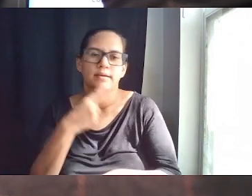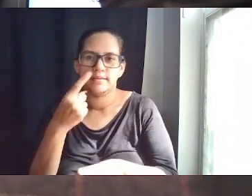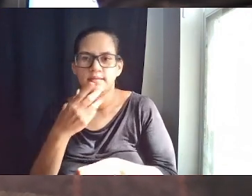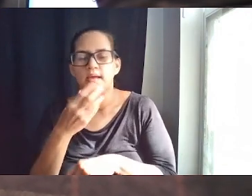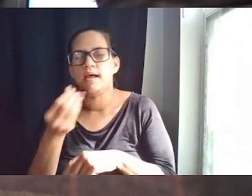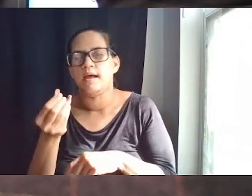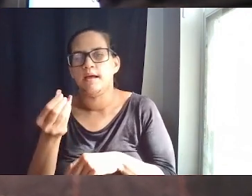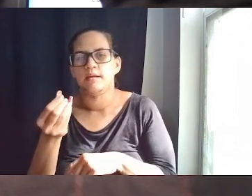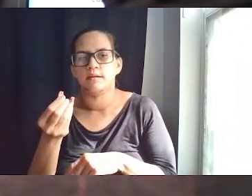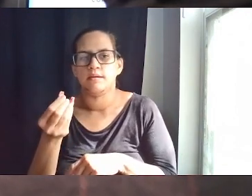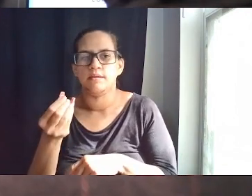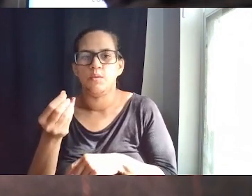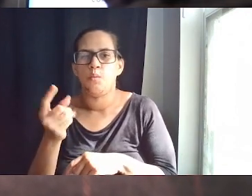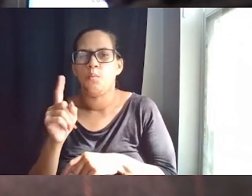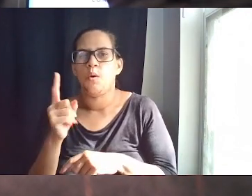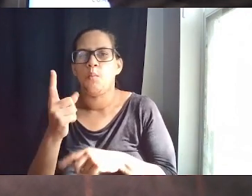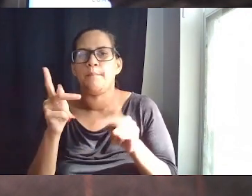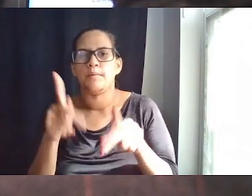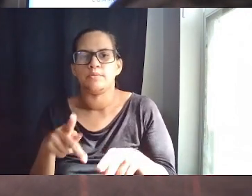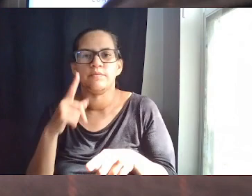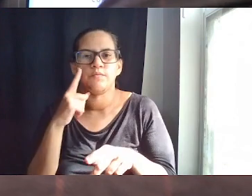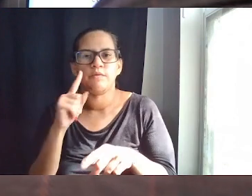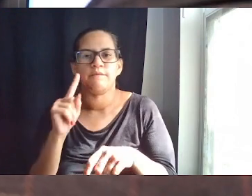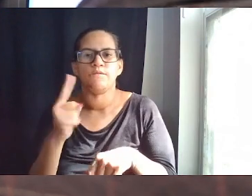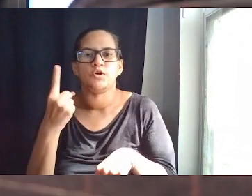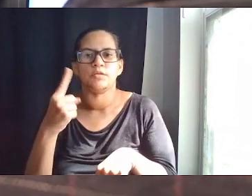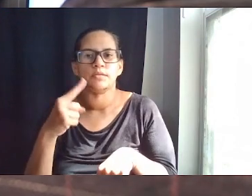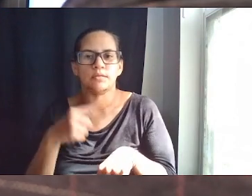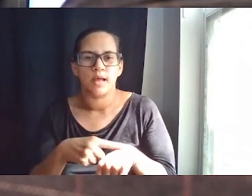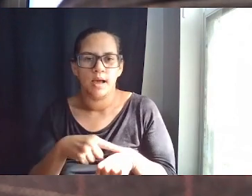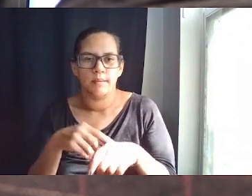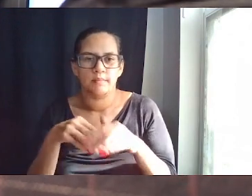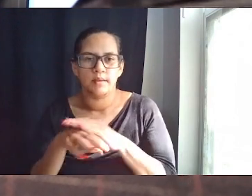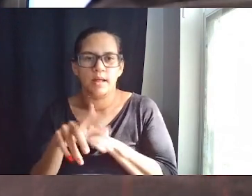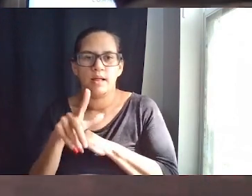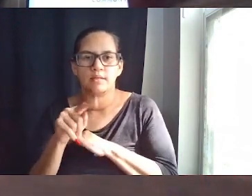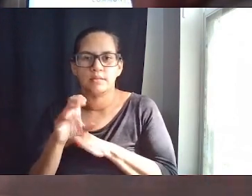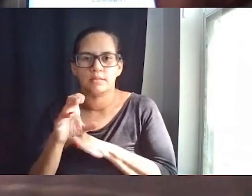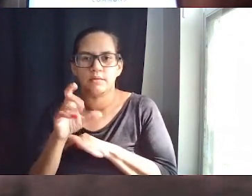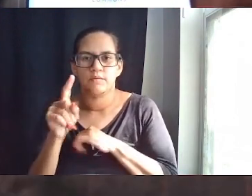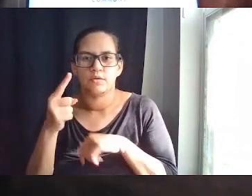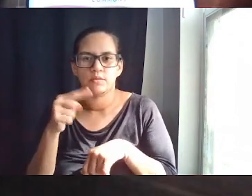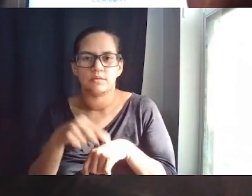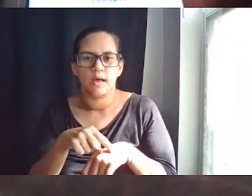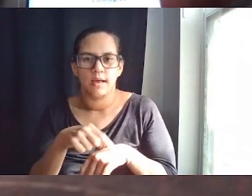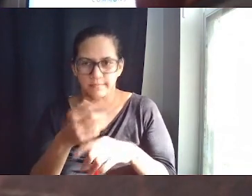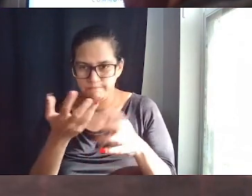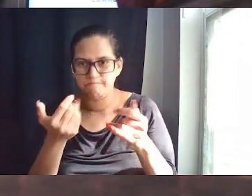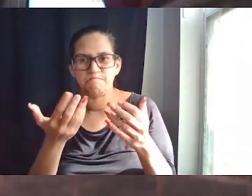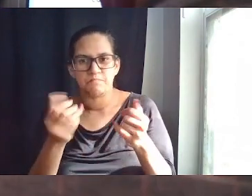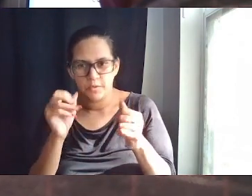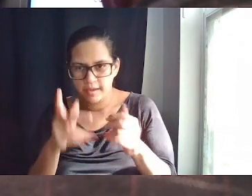person who's here for the first time entering LTC? Okay, yes.